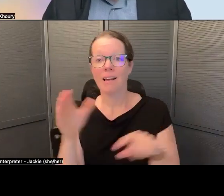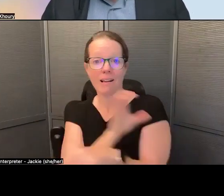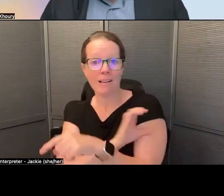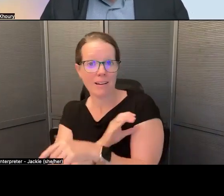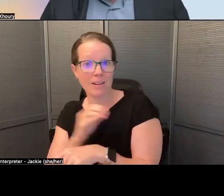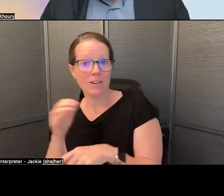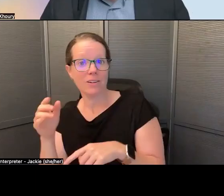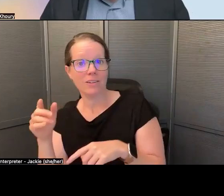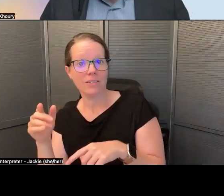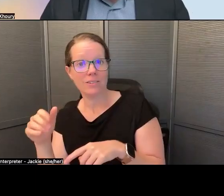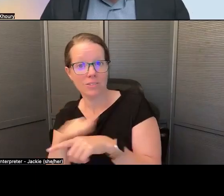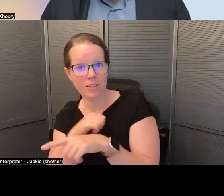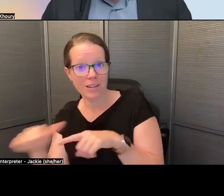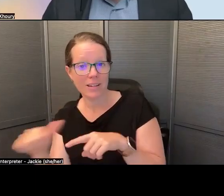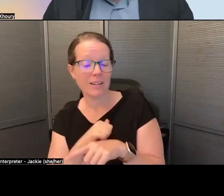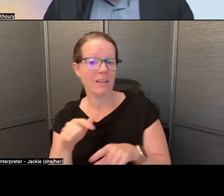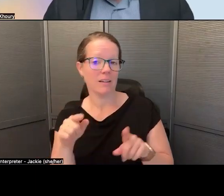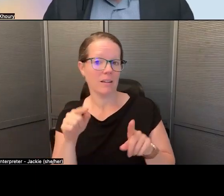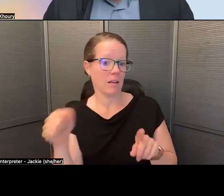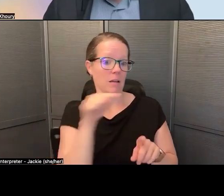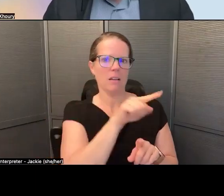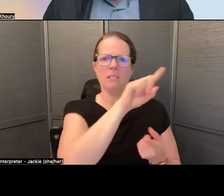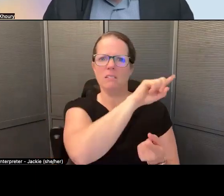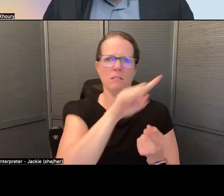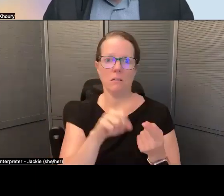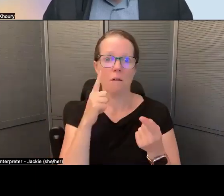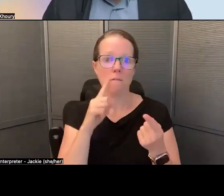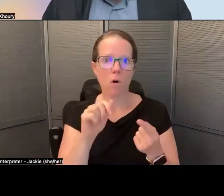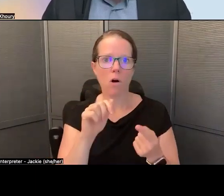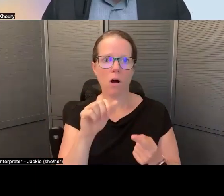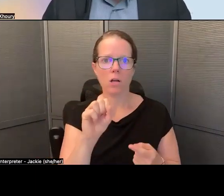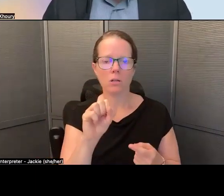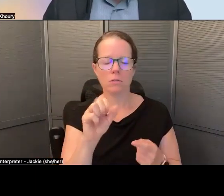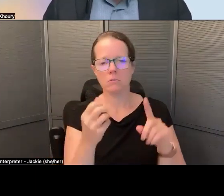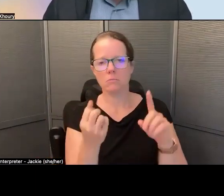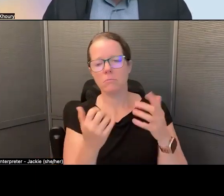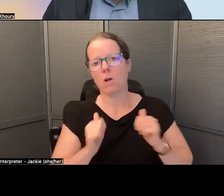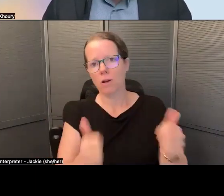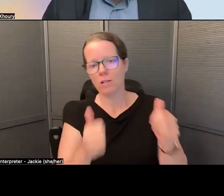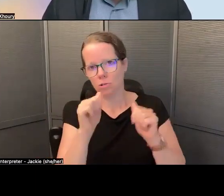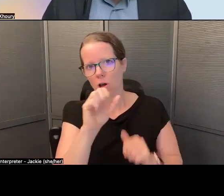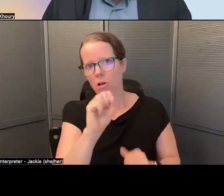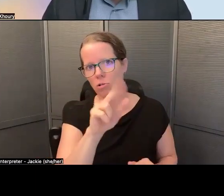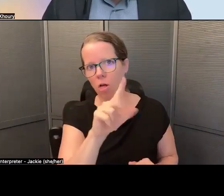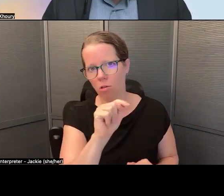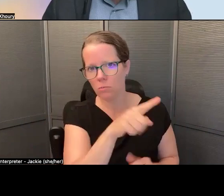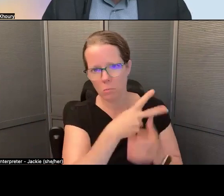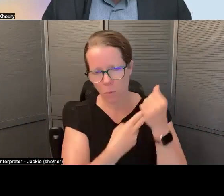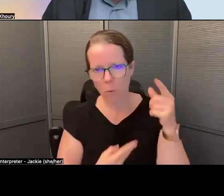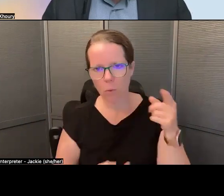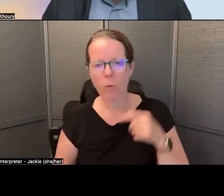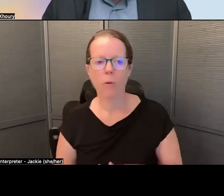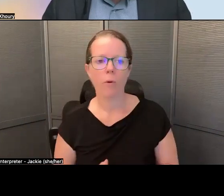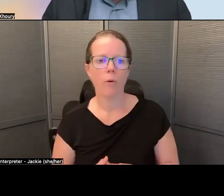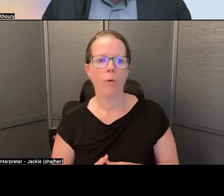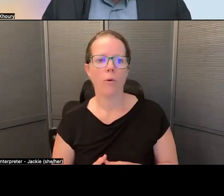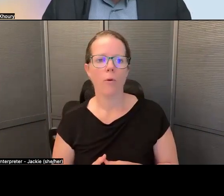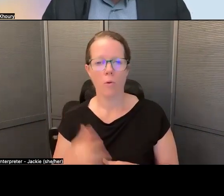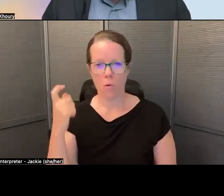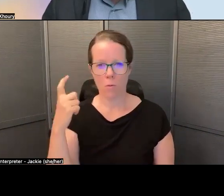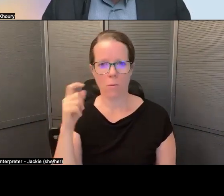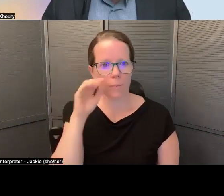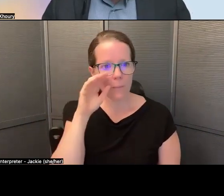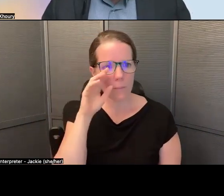that maintained through the clinical training period. And one more slide